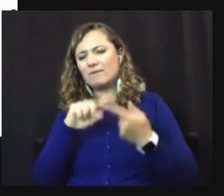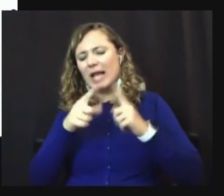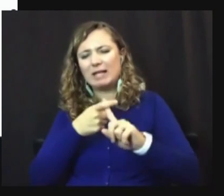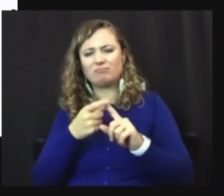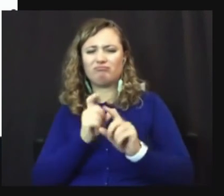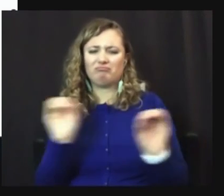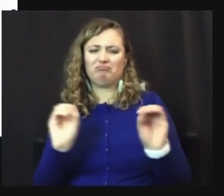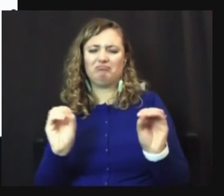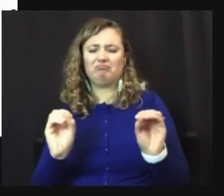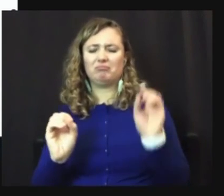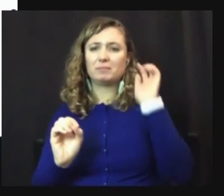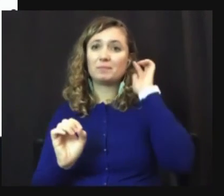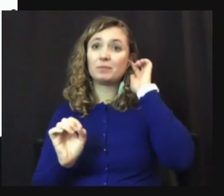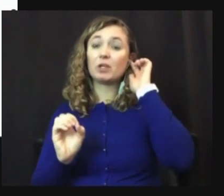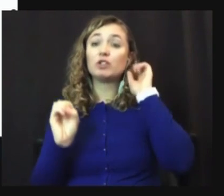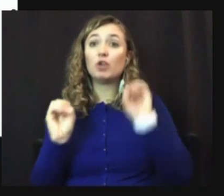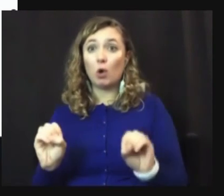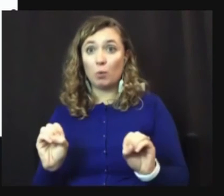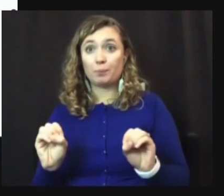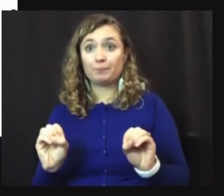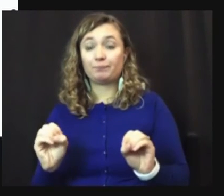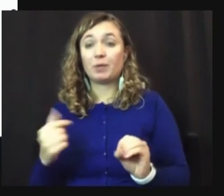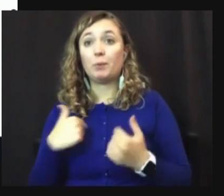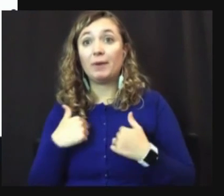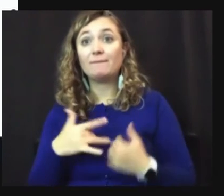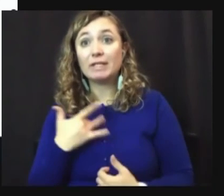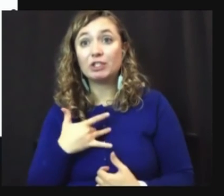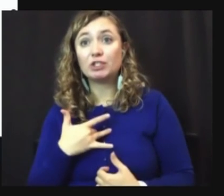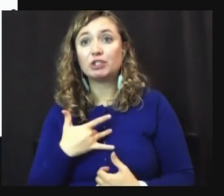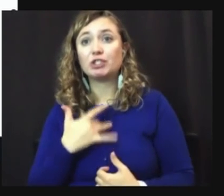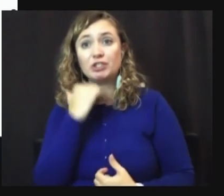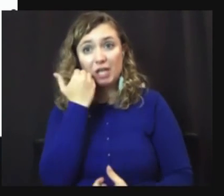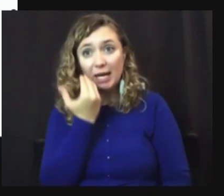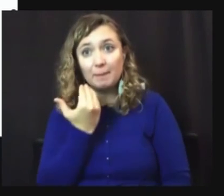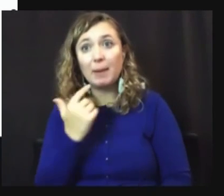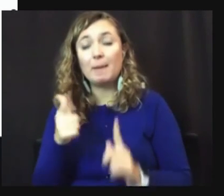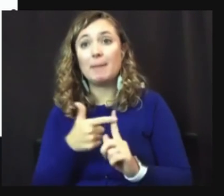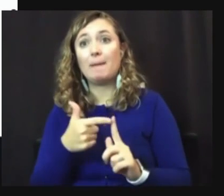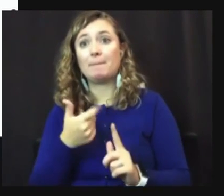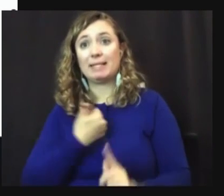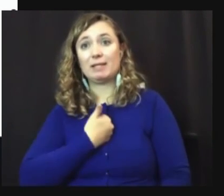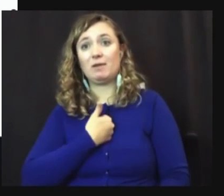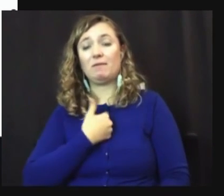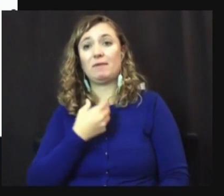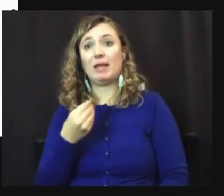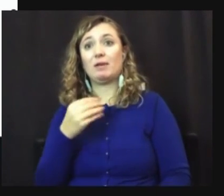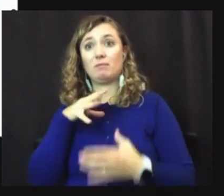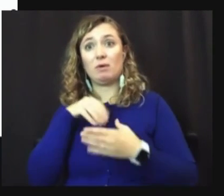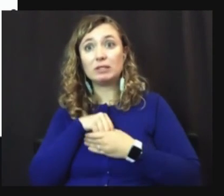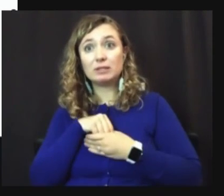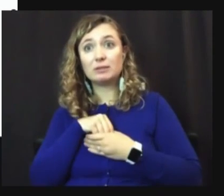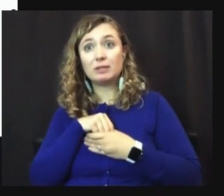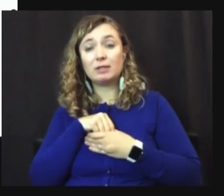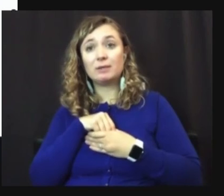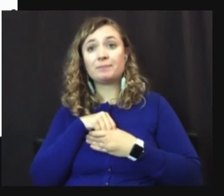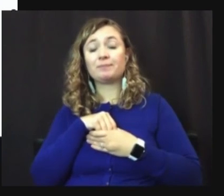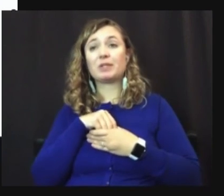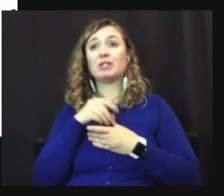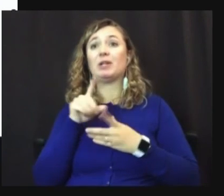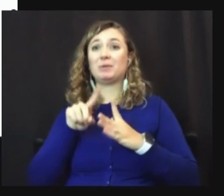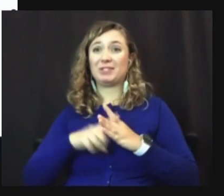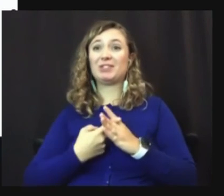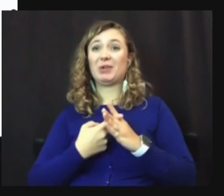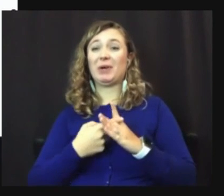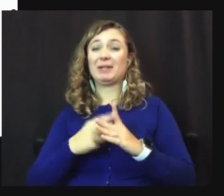And so I would feel shame about myself and my autism. And then I would start self injuriously